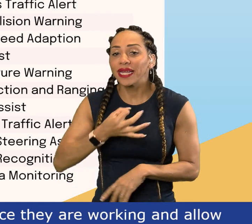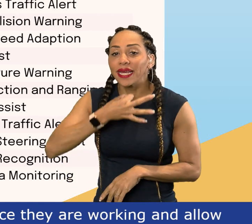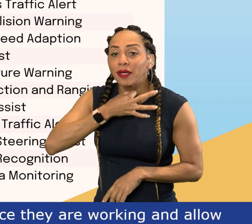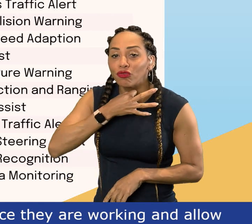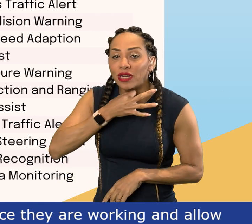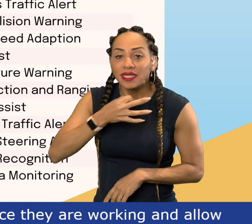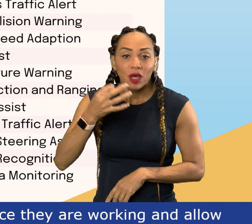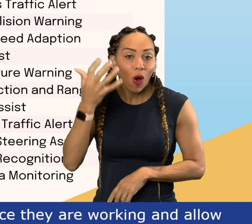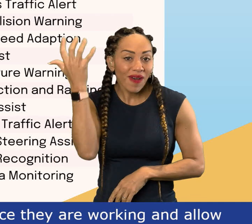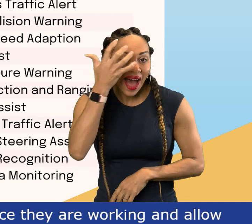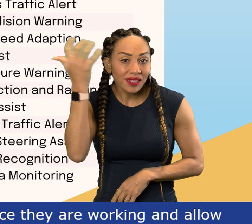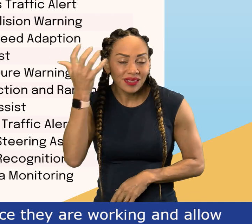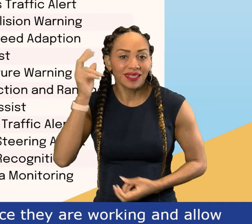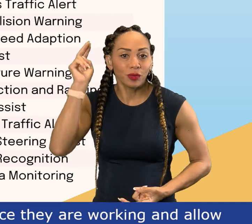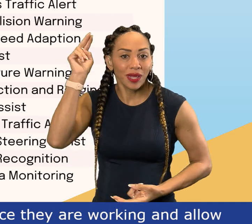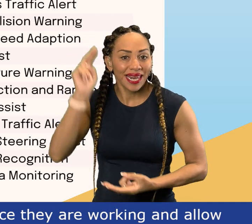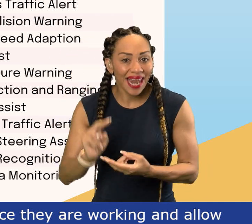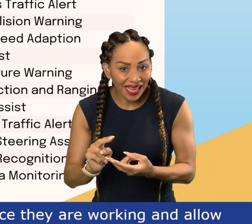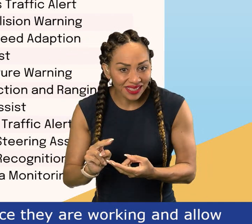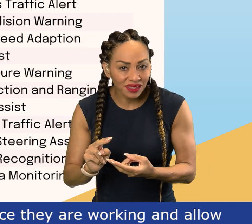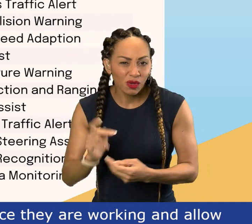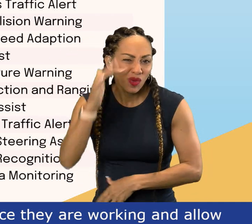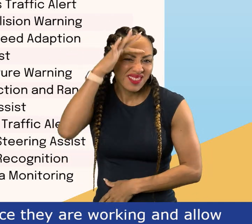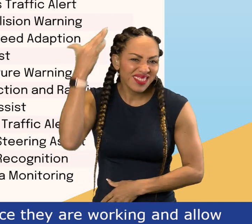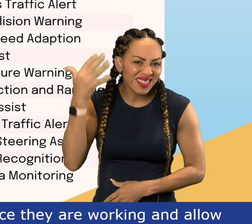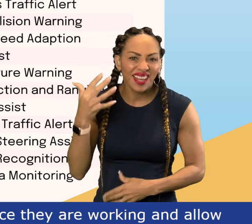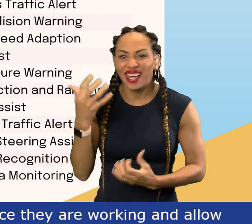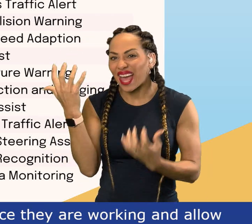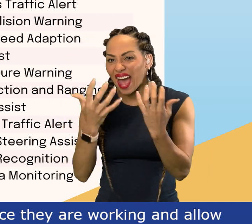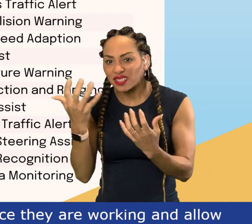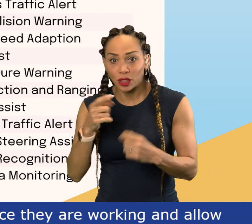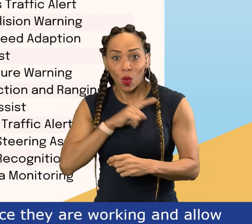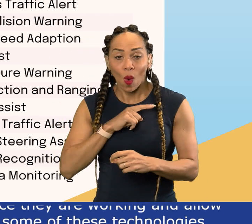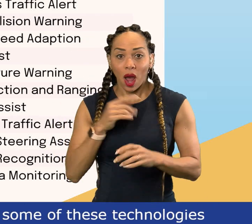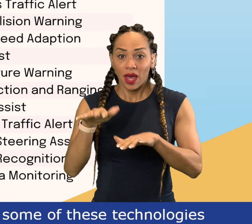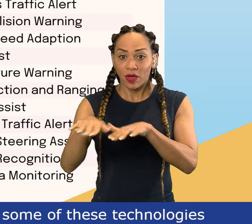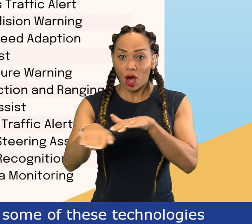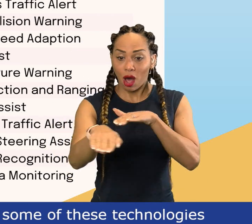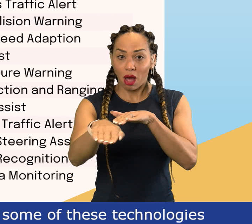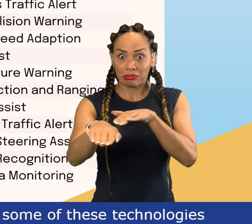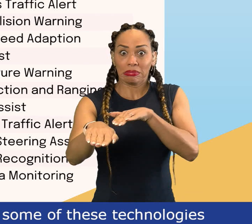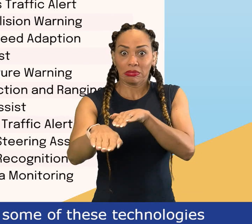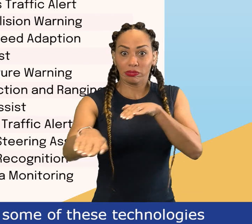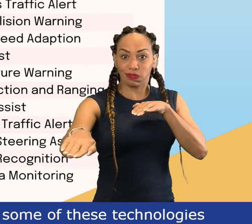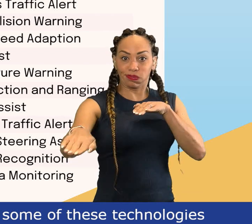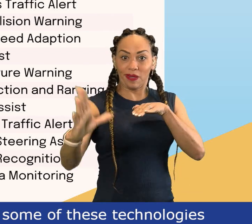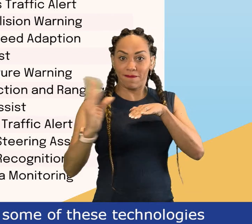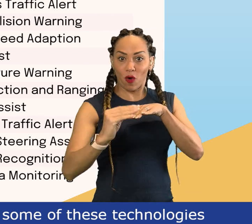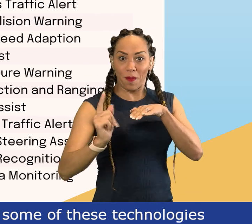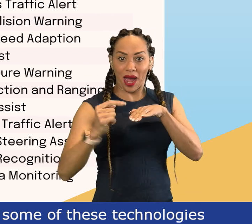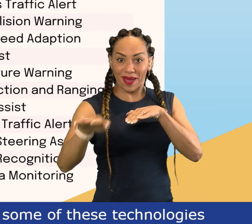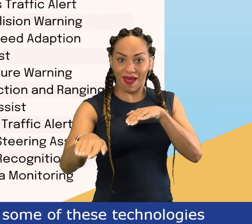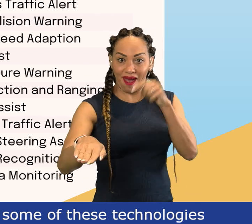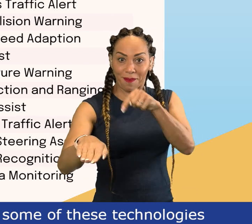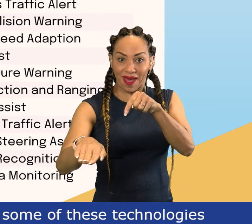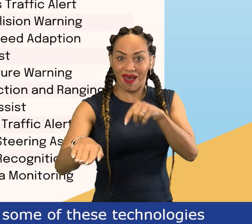now will help prevent you from having silly accidents on the road. So lots of them are active that will apply the brakes to the car for you if you're about to